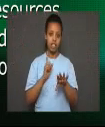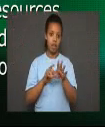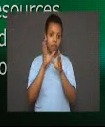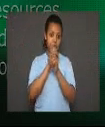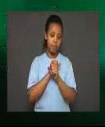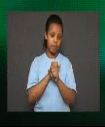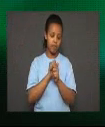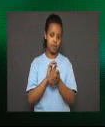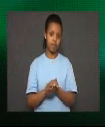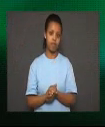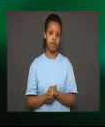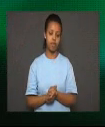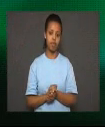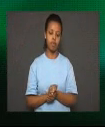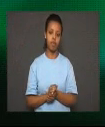Time's up.